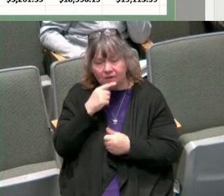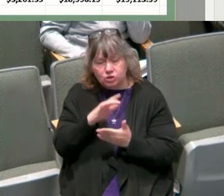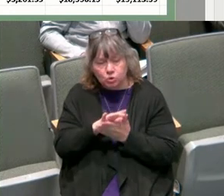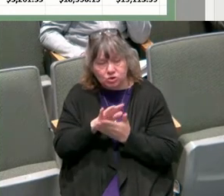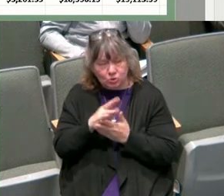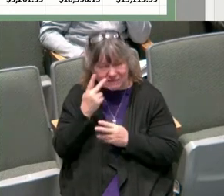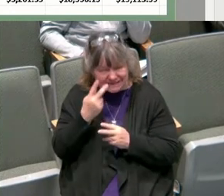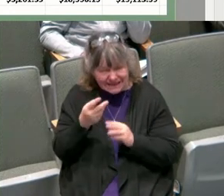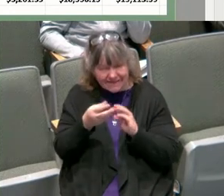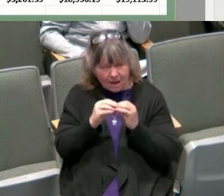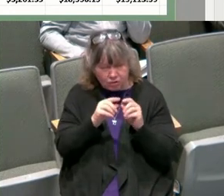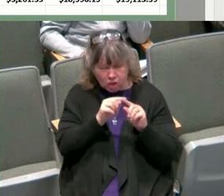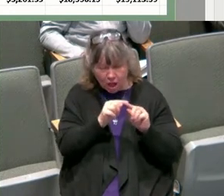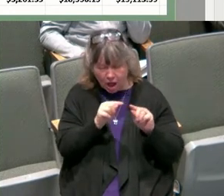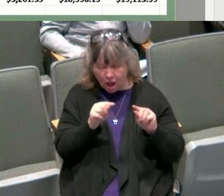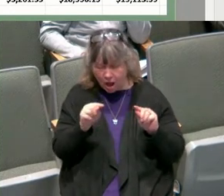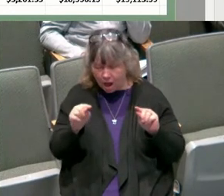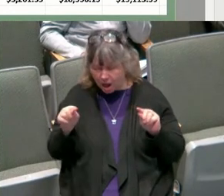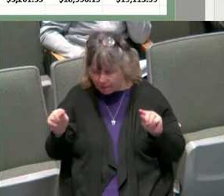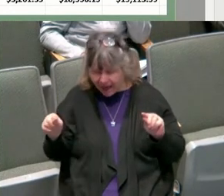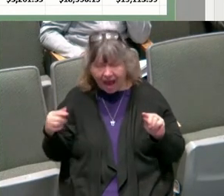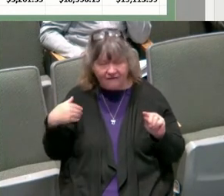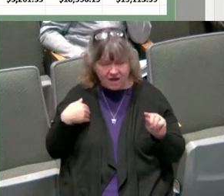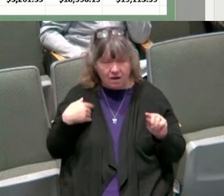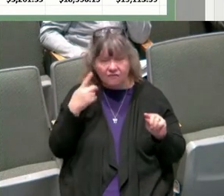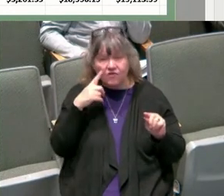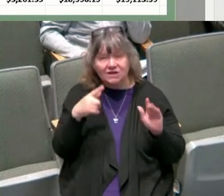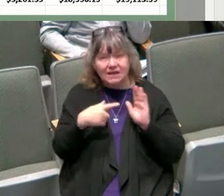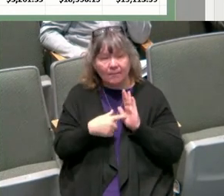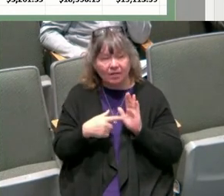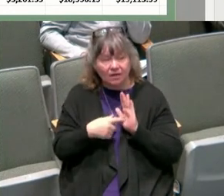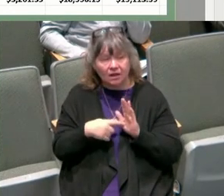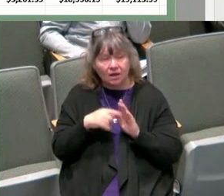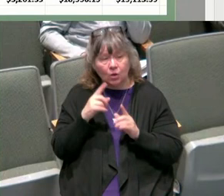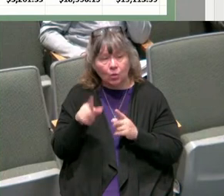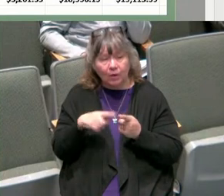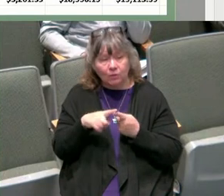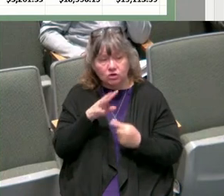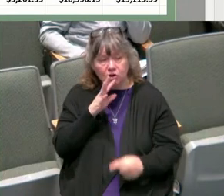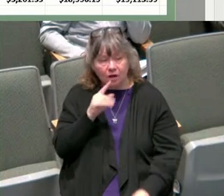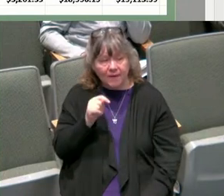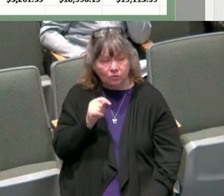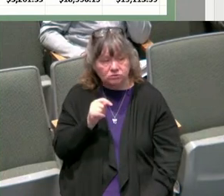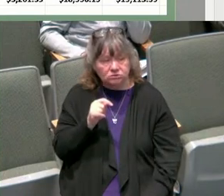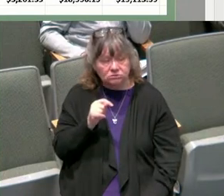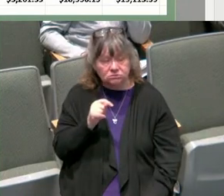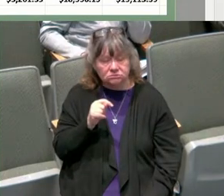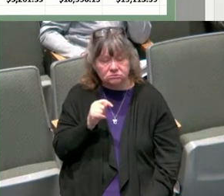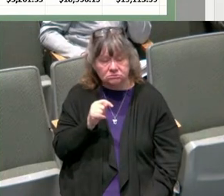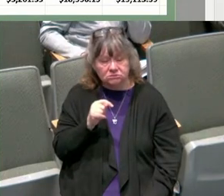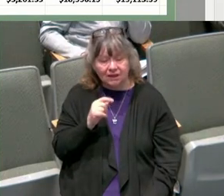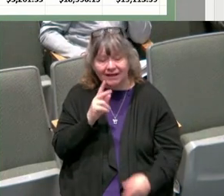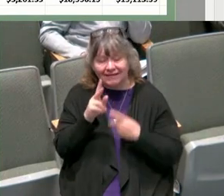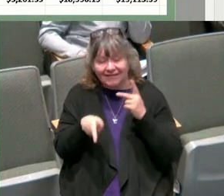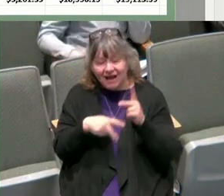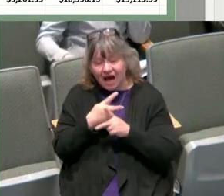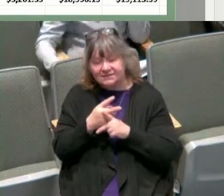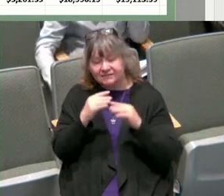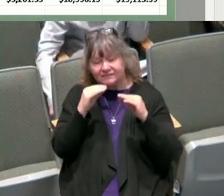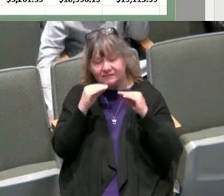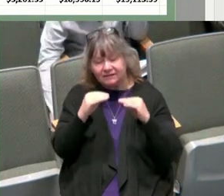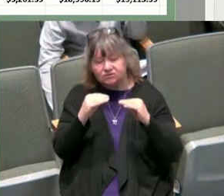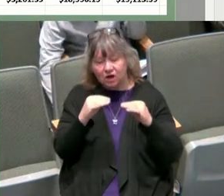can see those numbers so for example when we are talking about the kinds of instructional